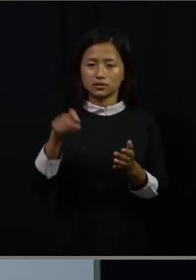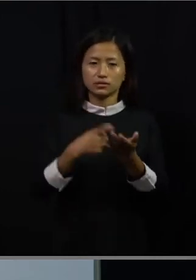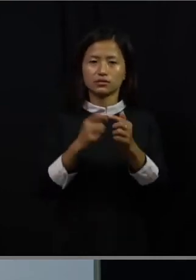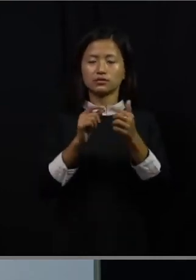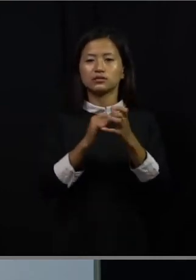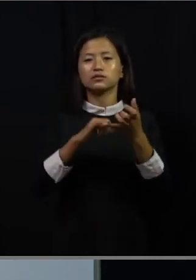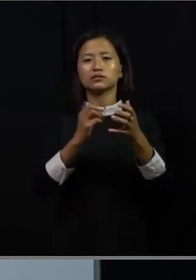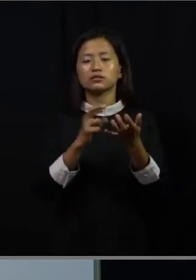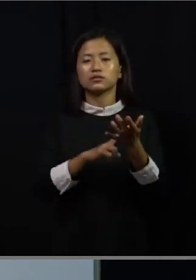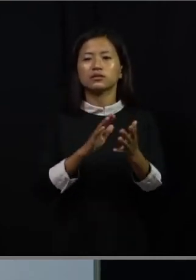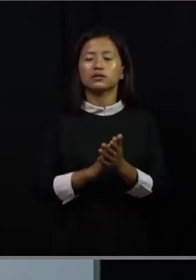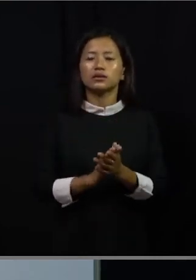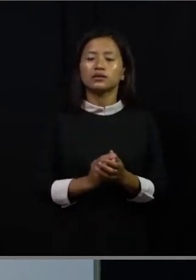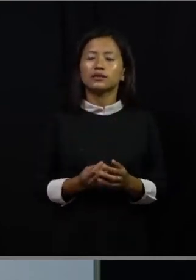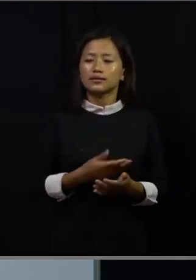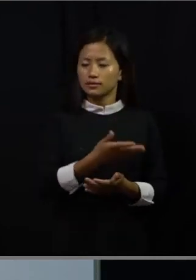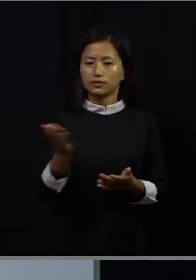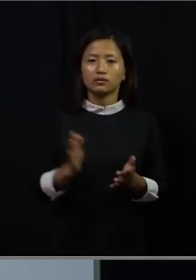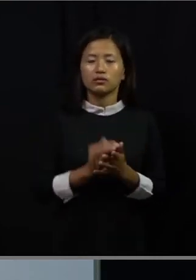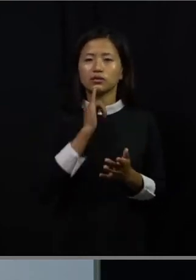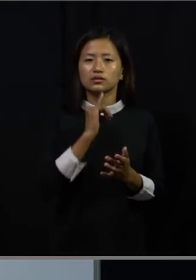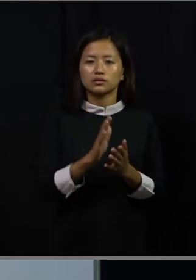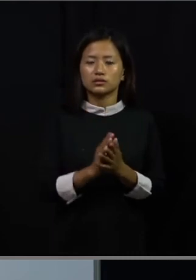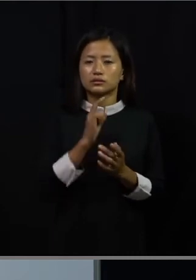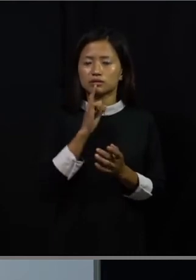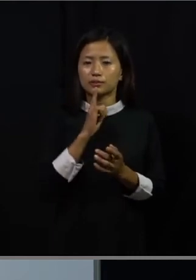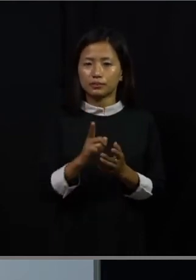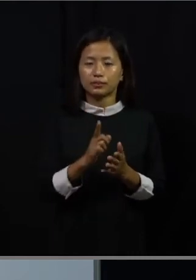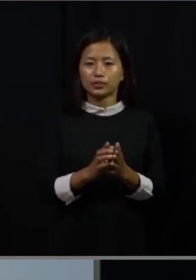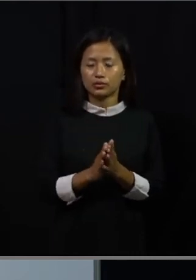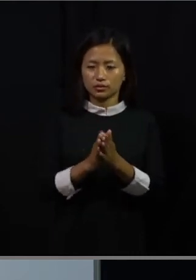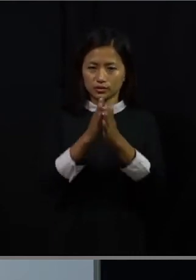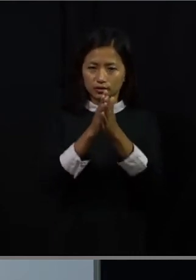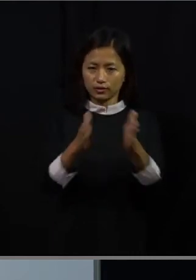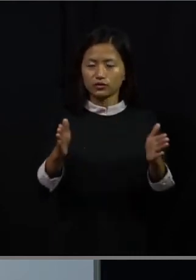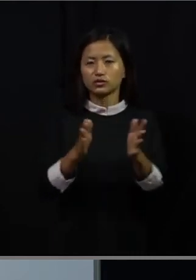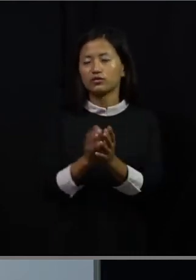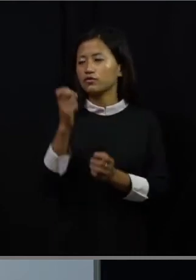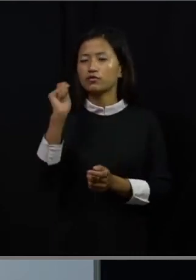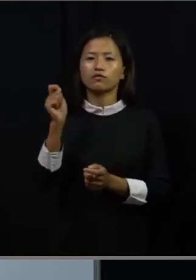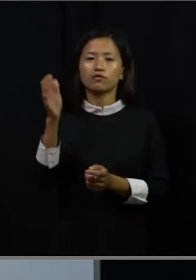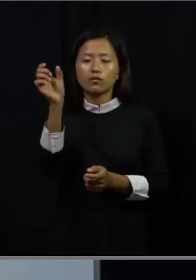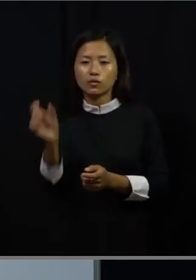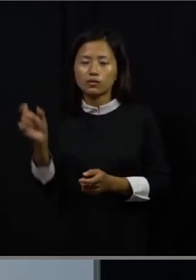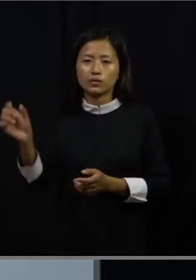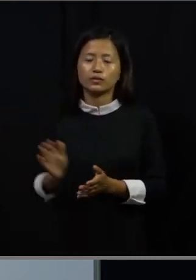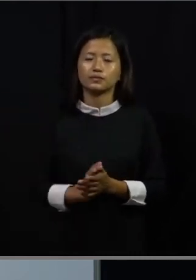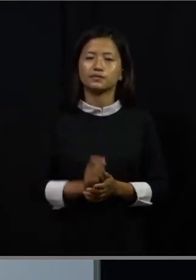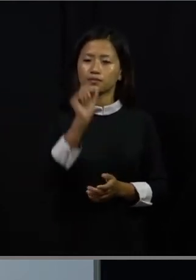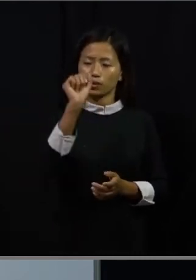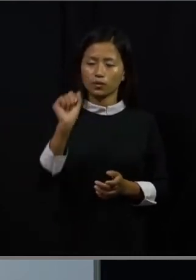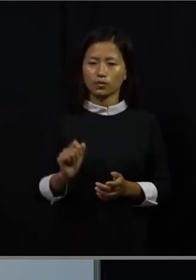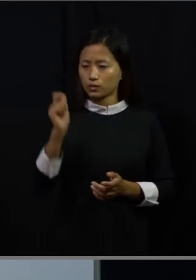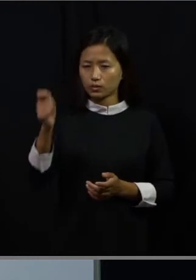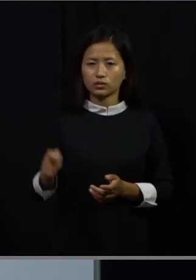reason why it makes it complex, but there is a pure division of labor, you know. They have their own work to do, I have my own work to